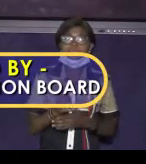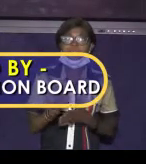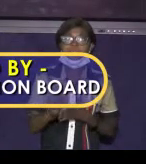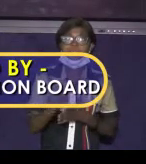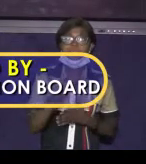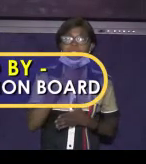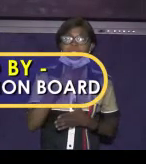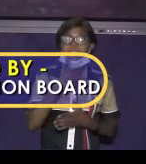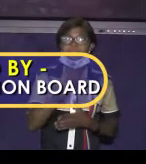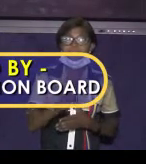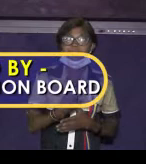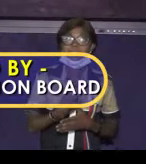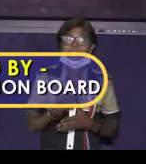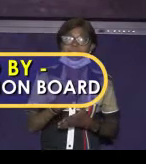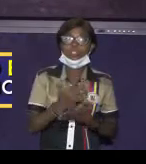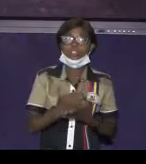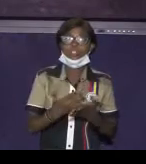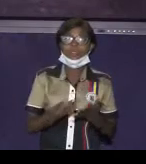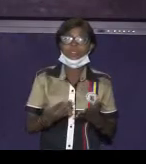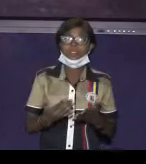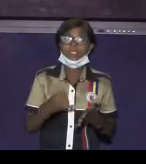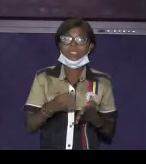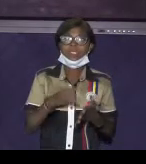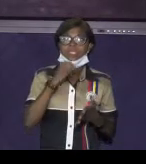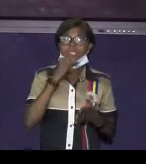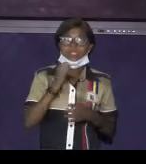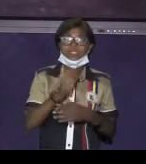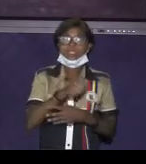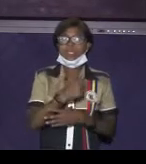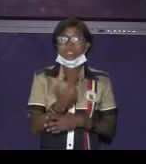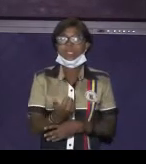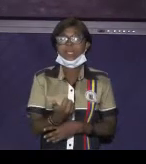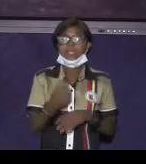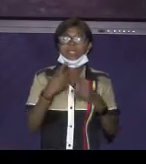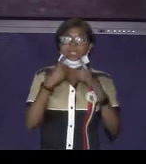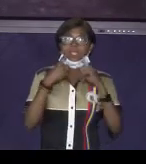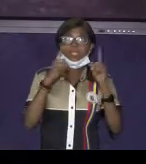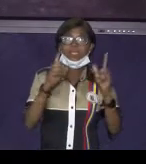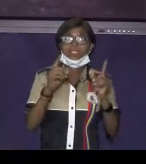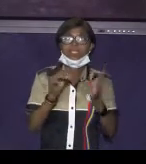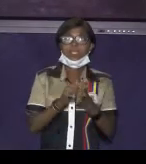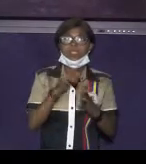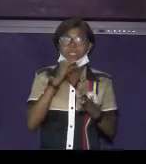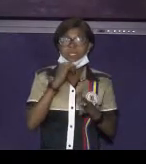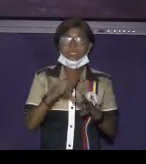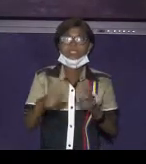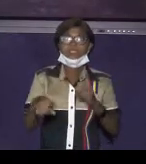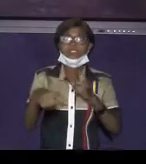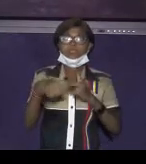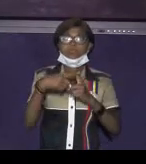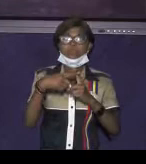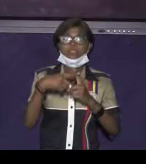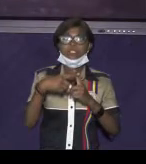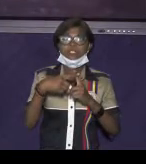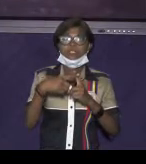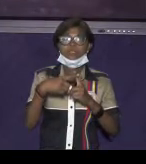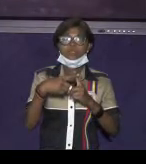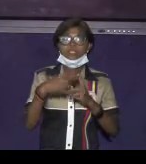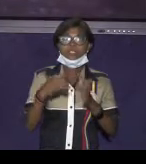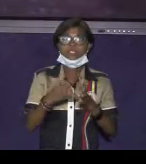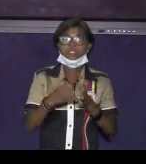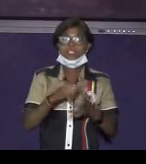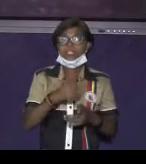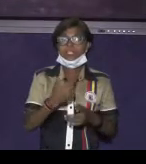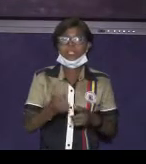simply states something. It is any declaration that is positive. It is